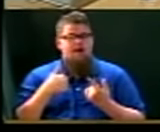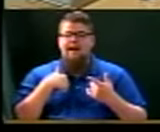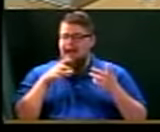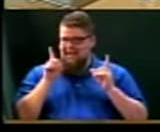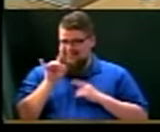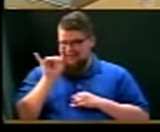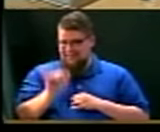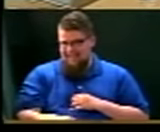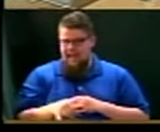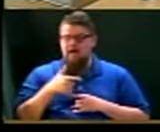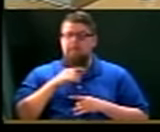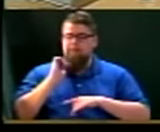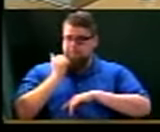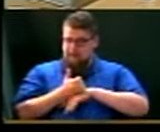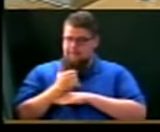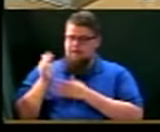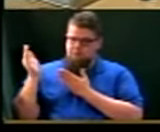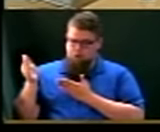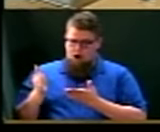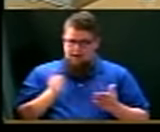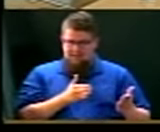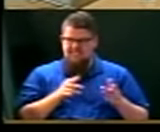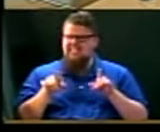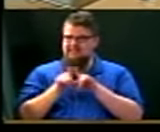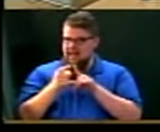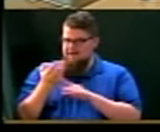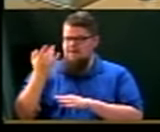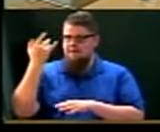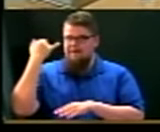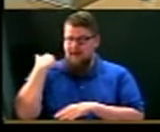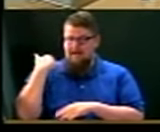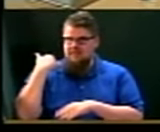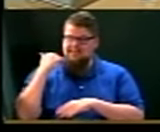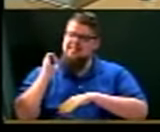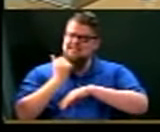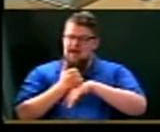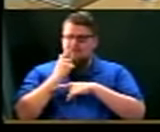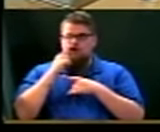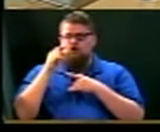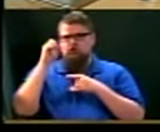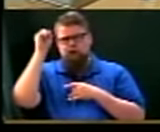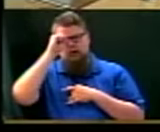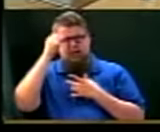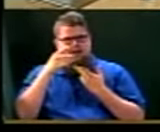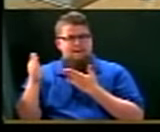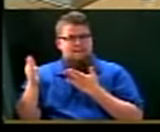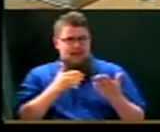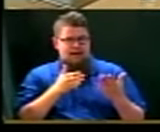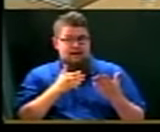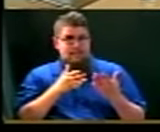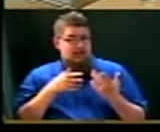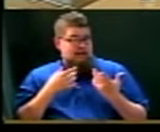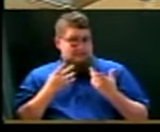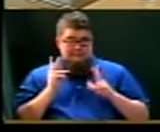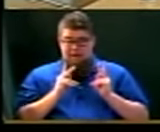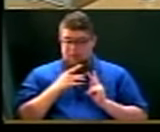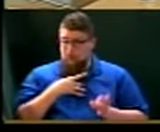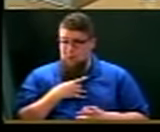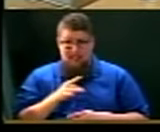process like I had done in the past to do a strategic plan. If people don't like